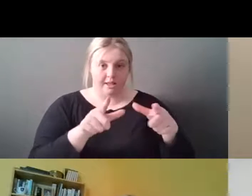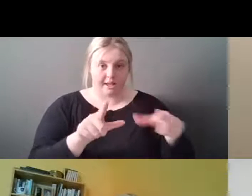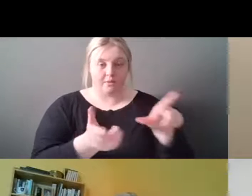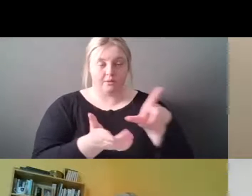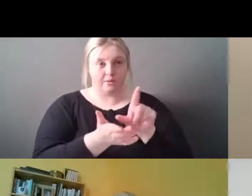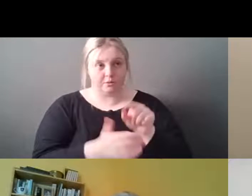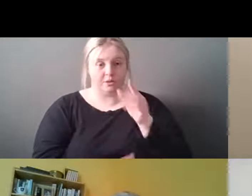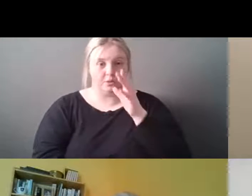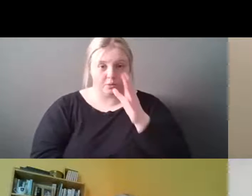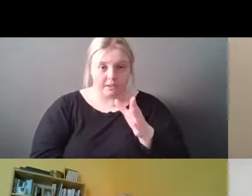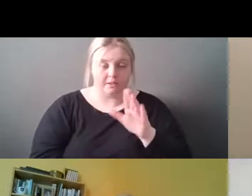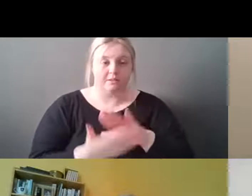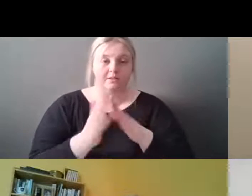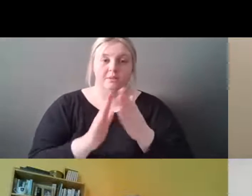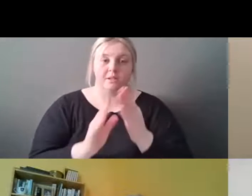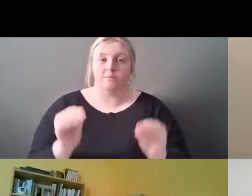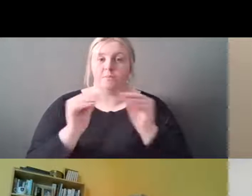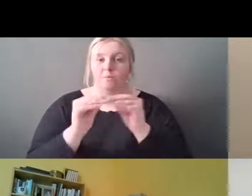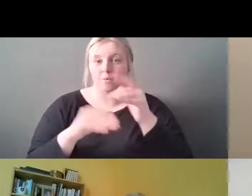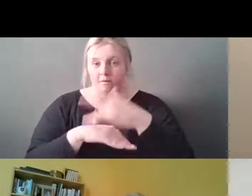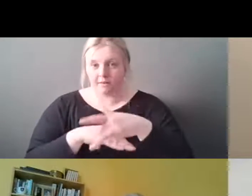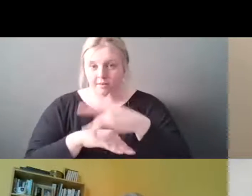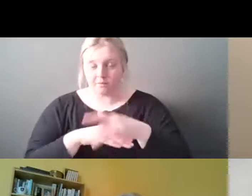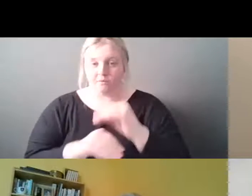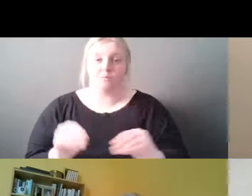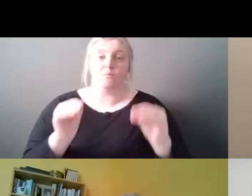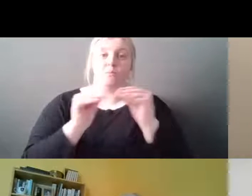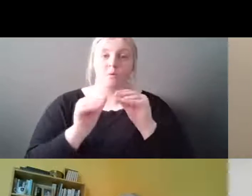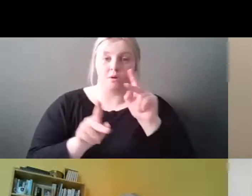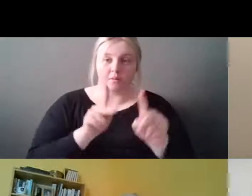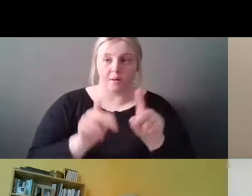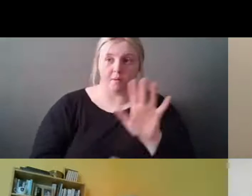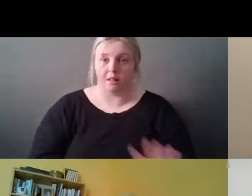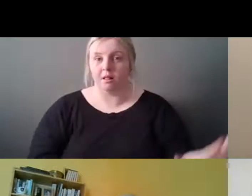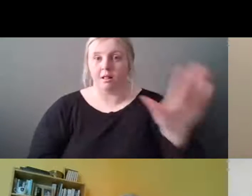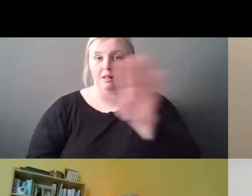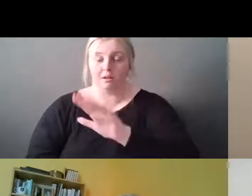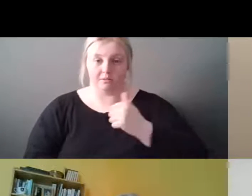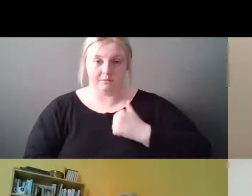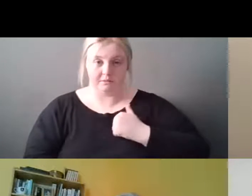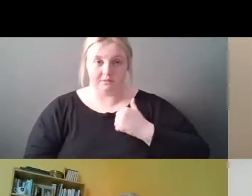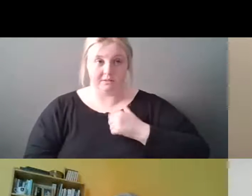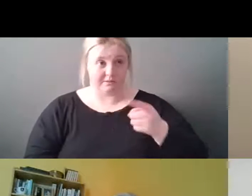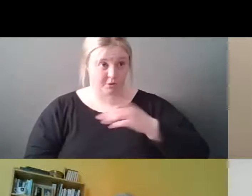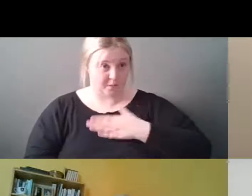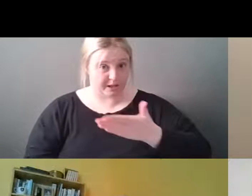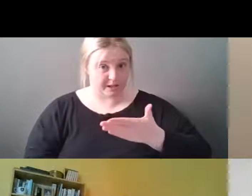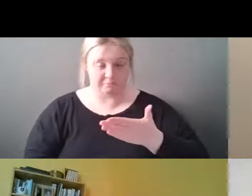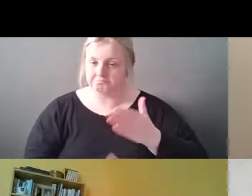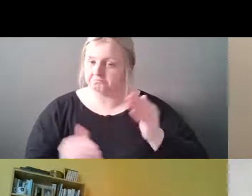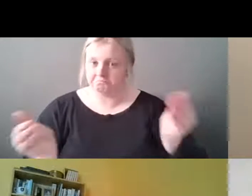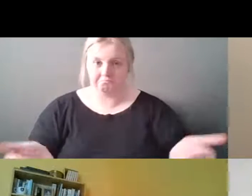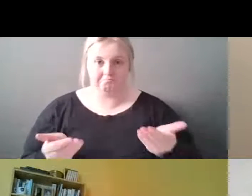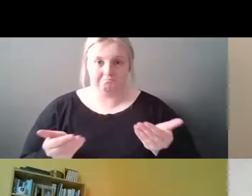more available for more and more people across Canada. then that would be so welcome